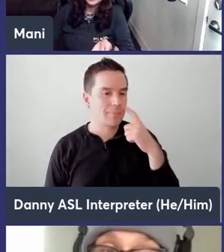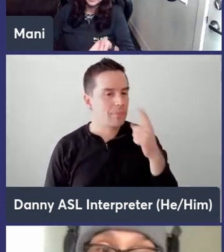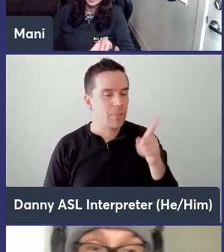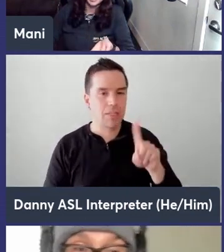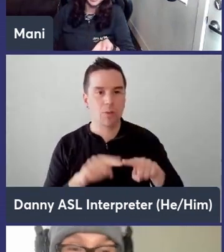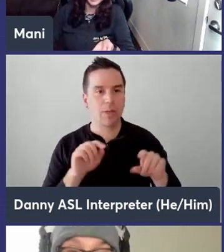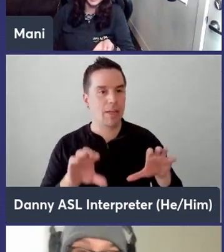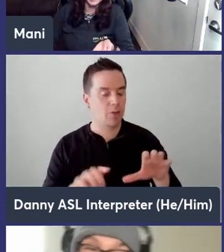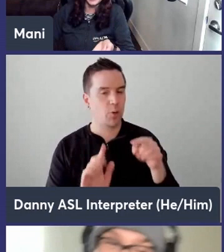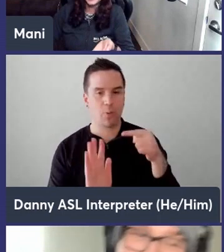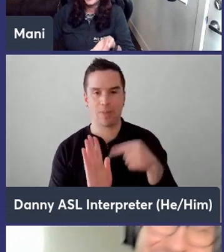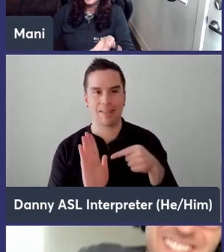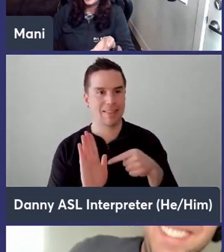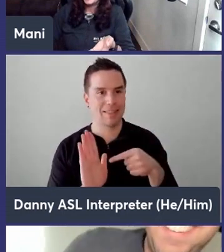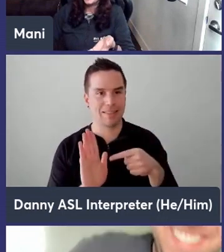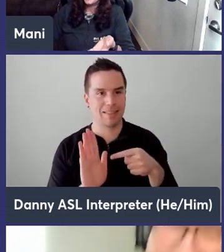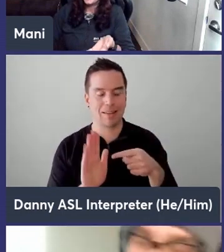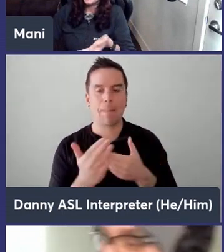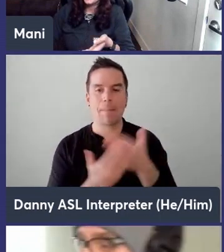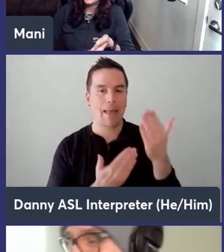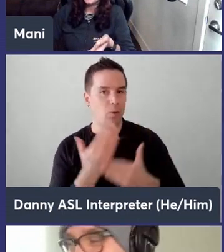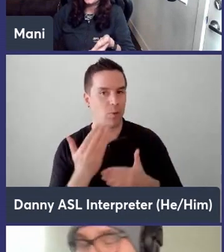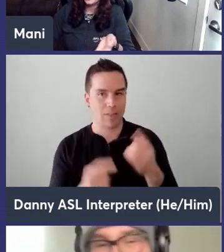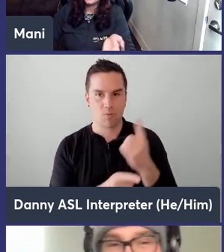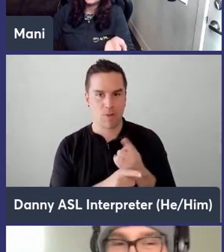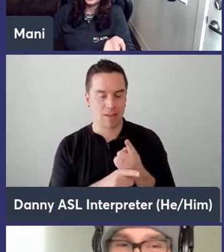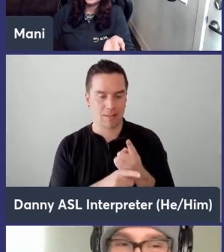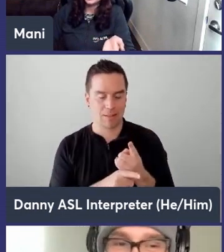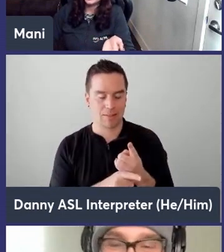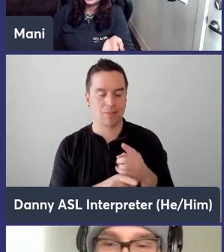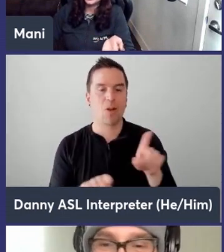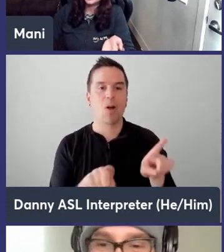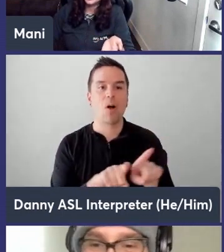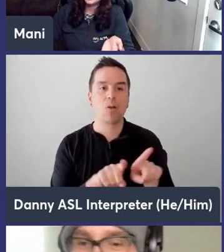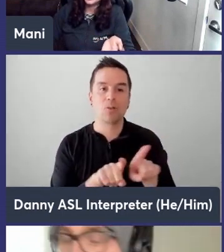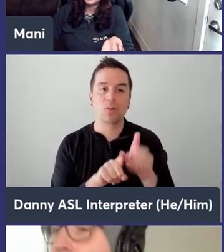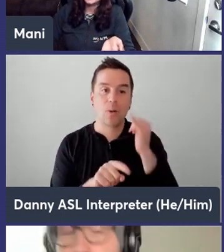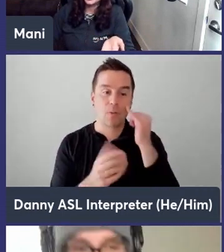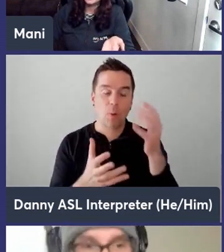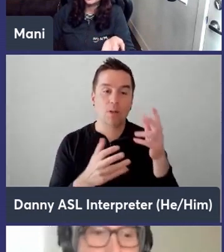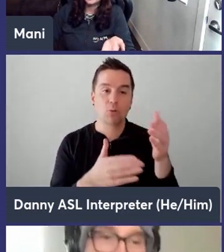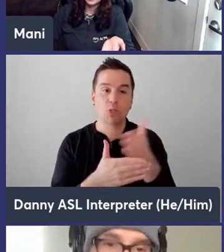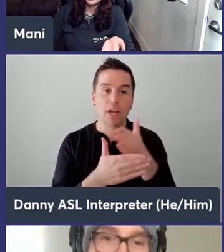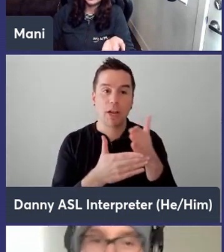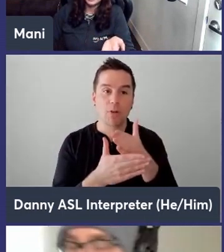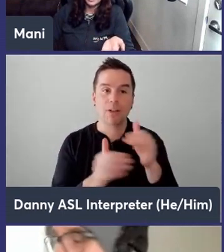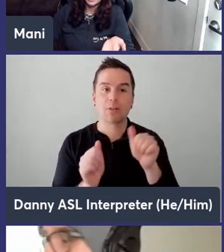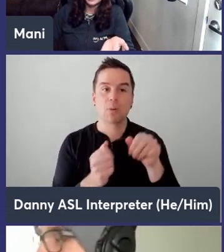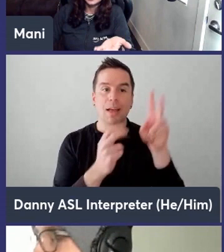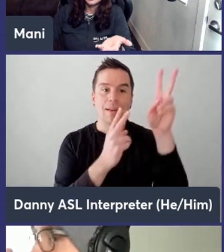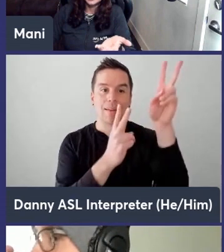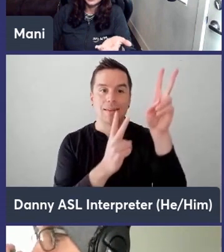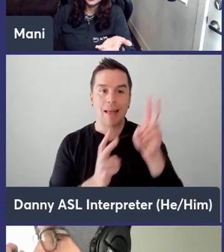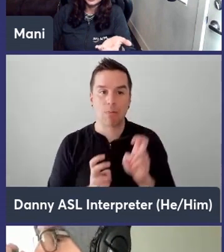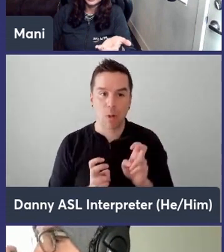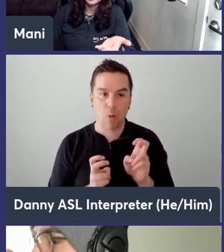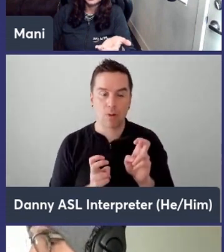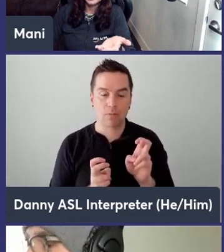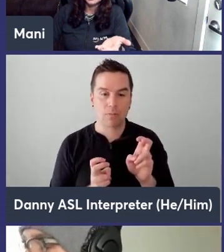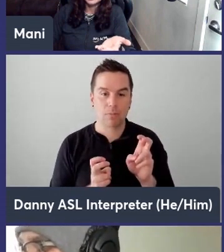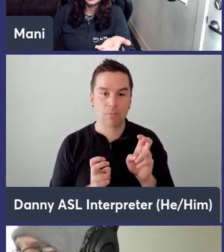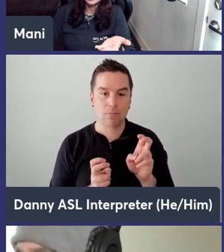No. And also, if you want to share it with your stakeholders, you click the download button, and that's your